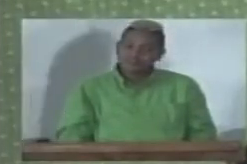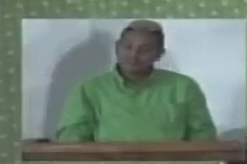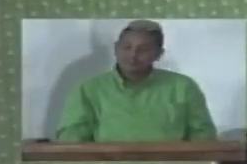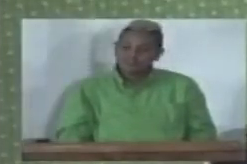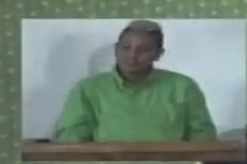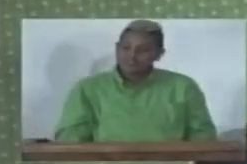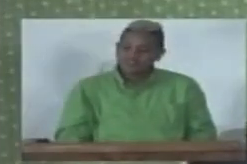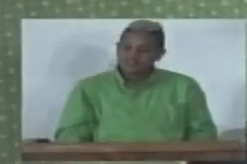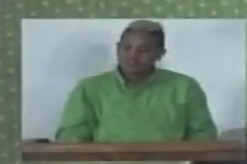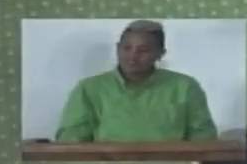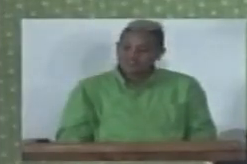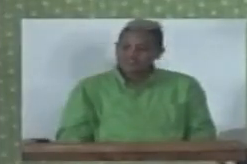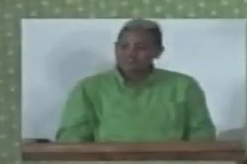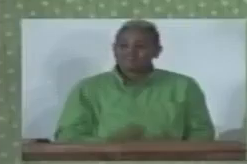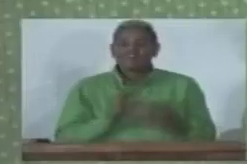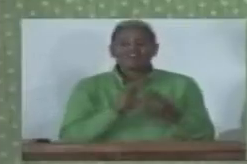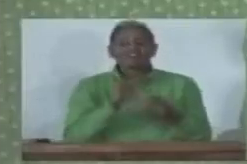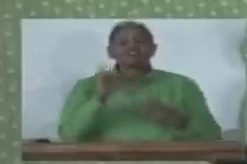Mr. President,